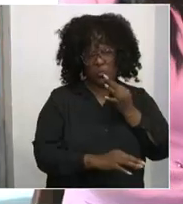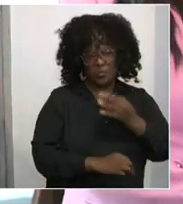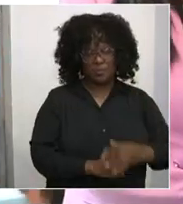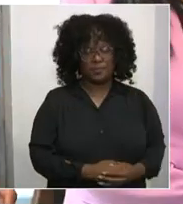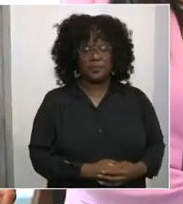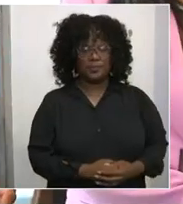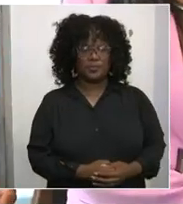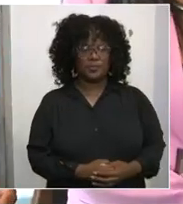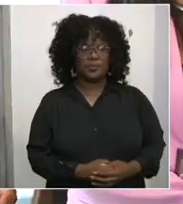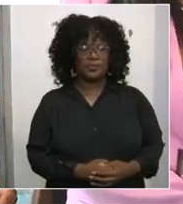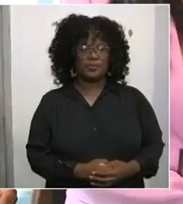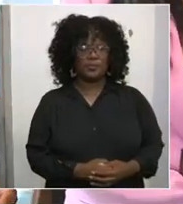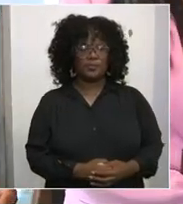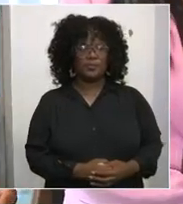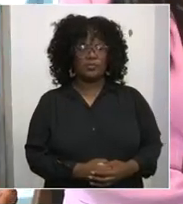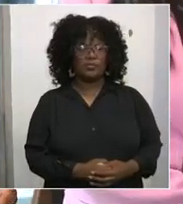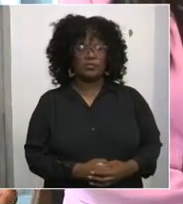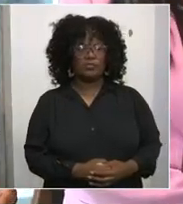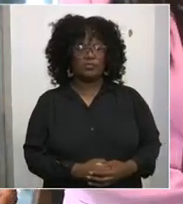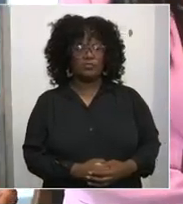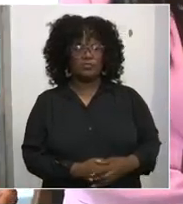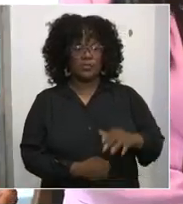we'll figure out how that's accommodated.